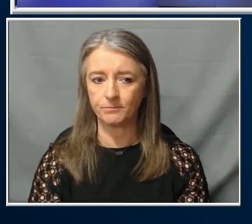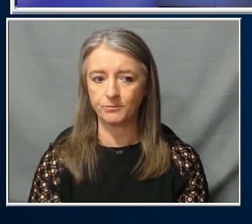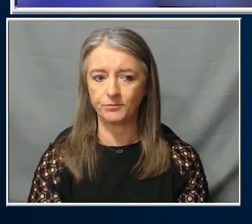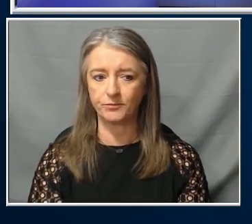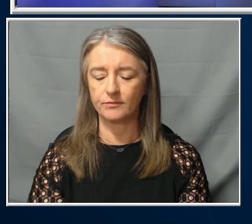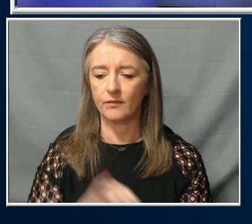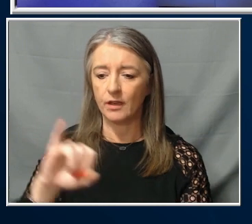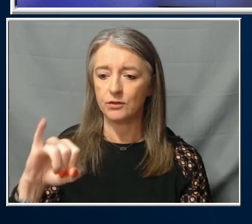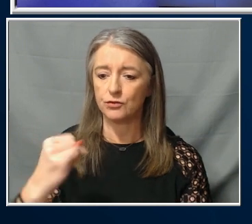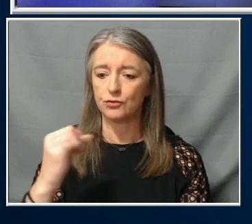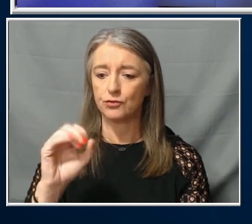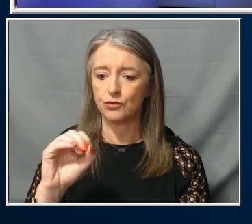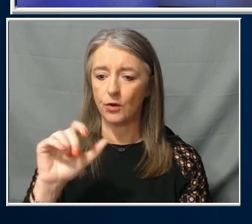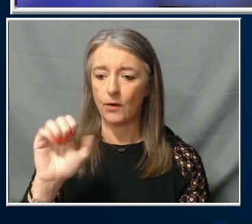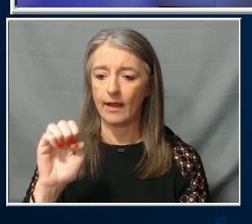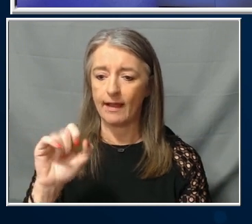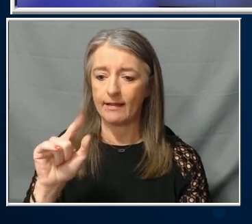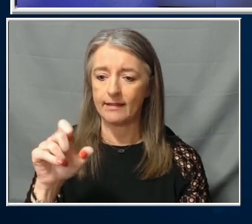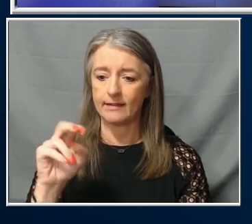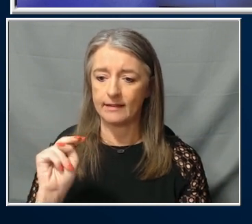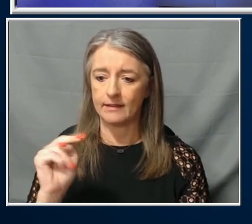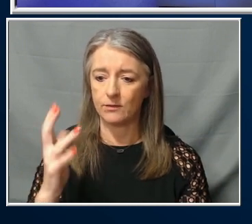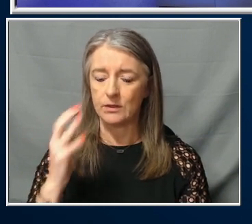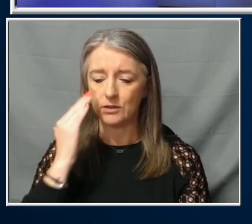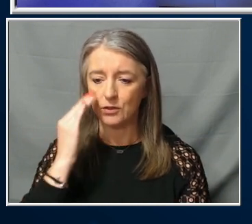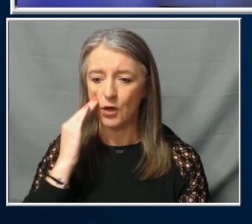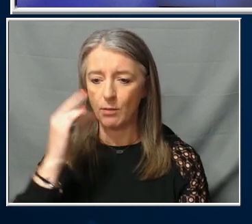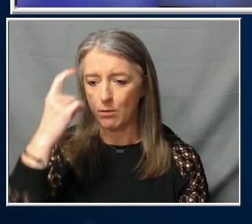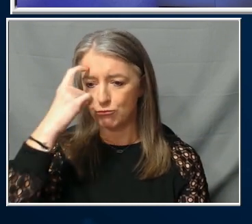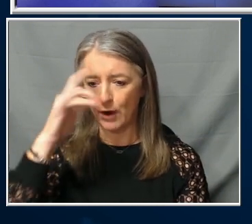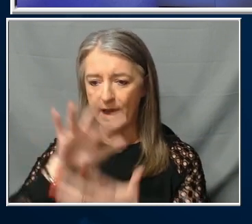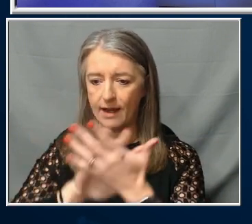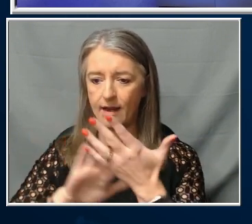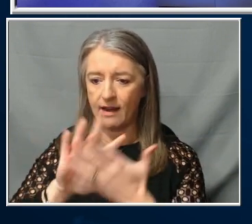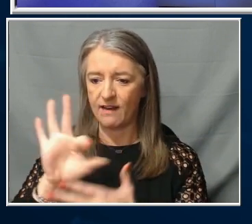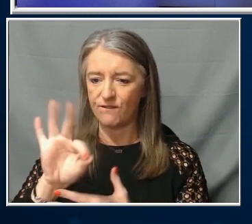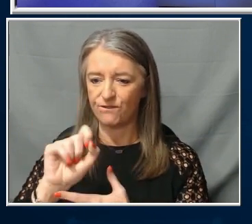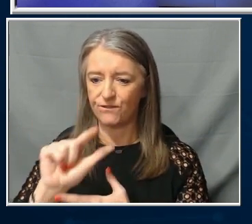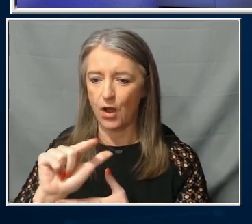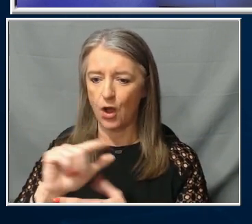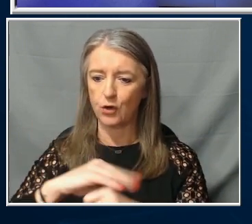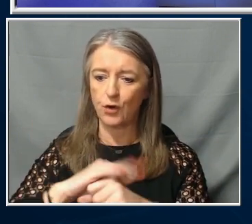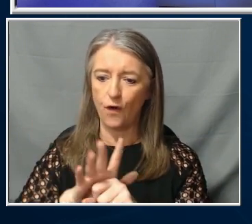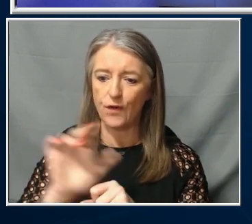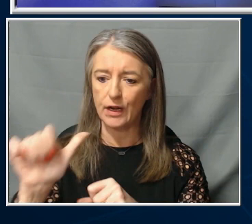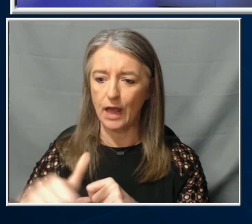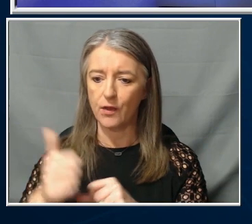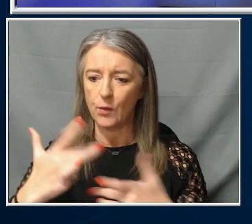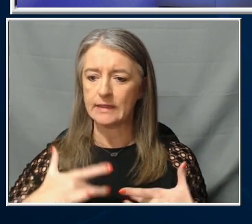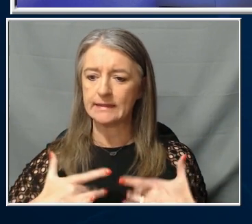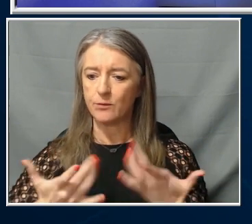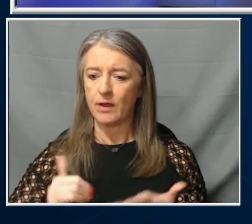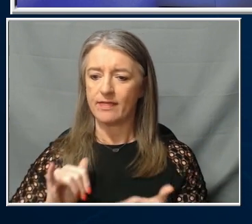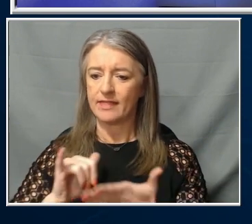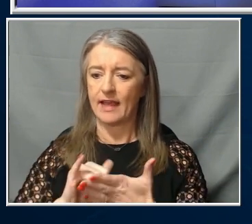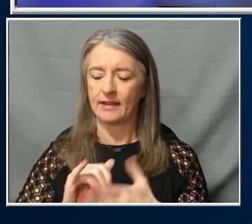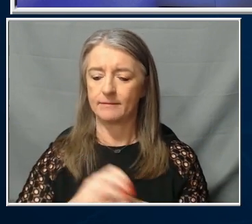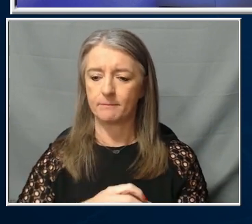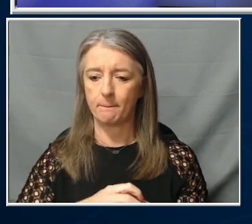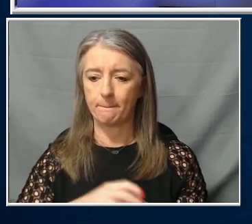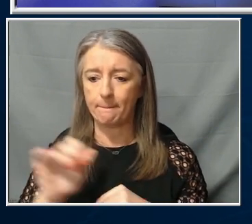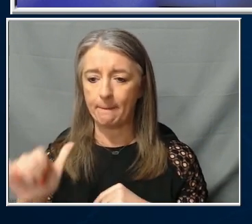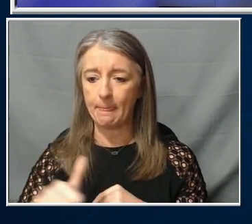Joellen wants to know, how about brain fog, COVID and otherwise? What's up with that? So